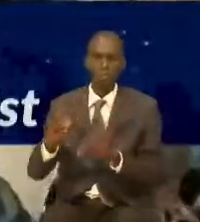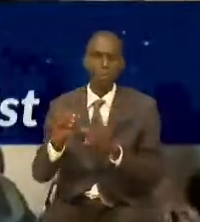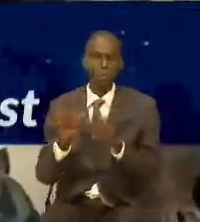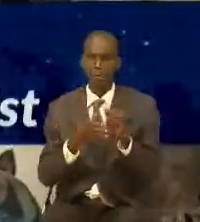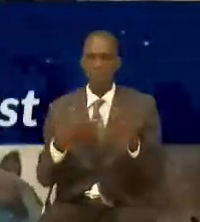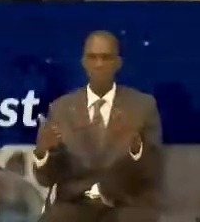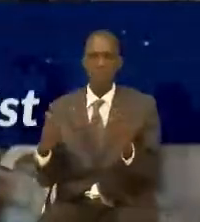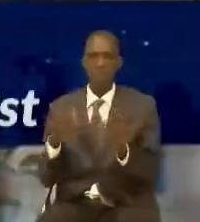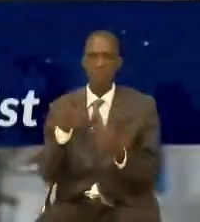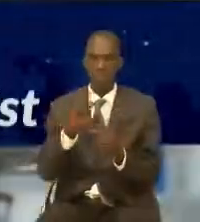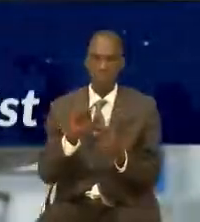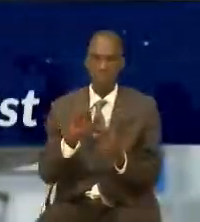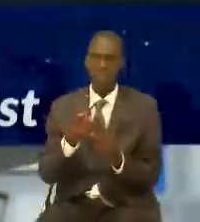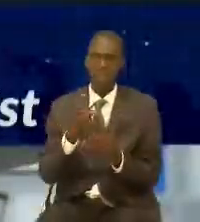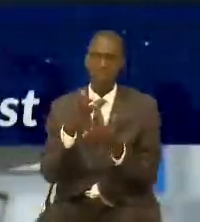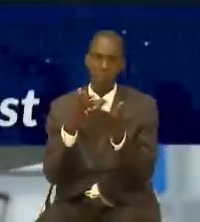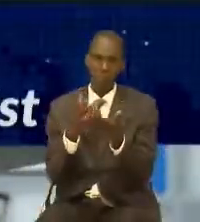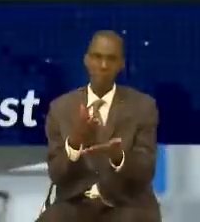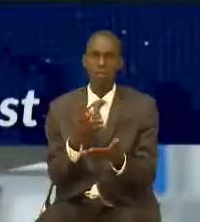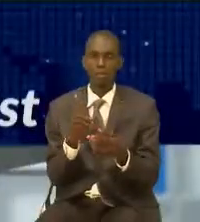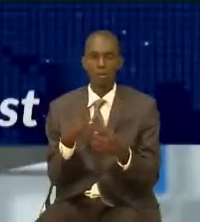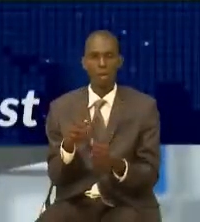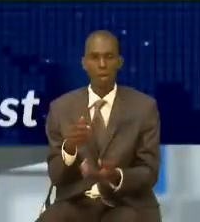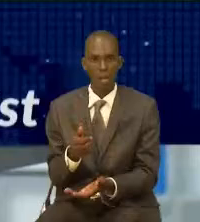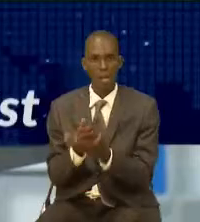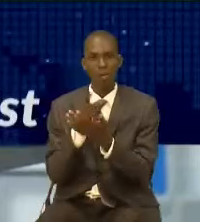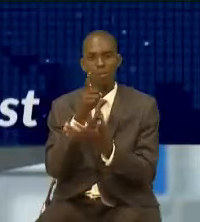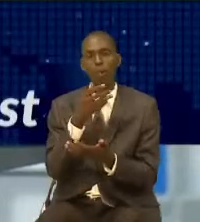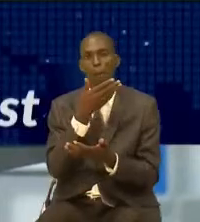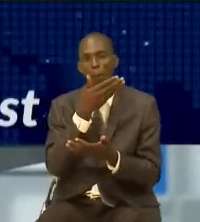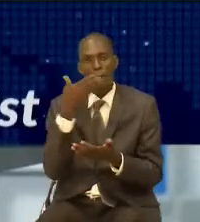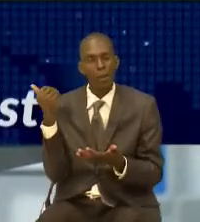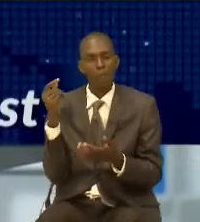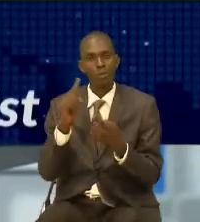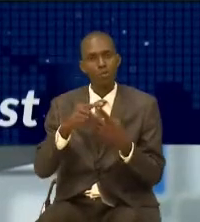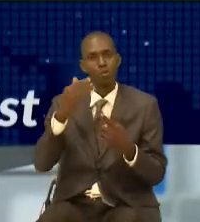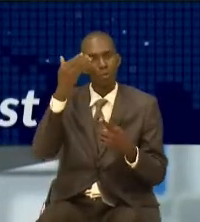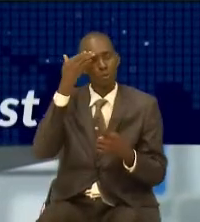is re that is being shown on your screen now